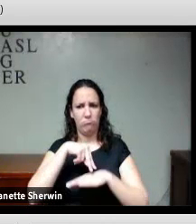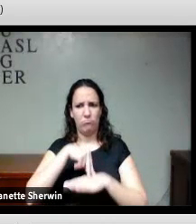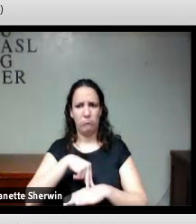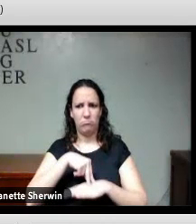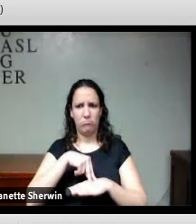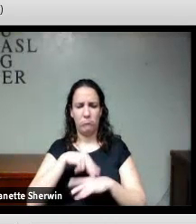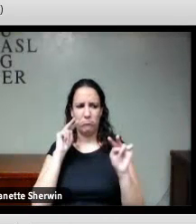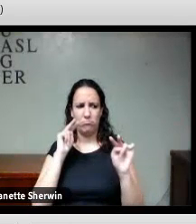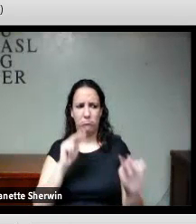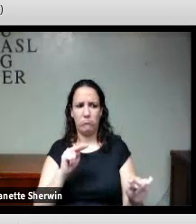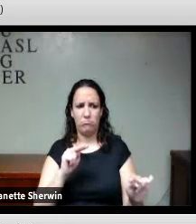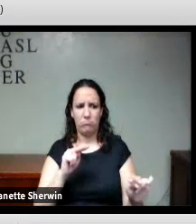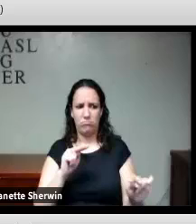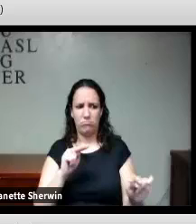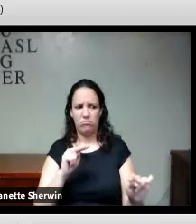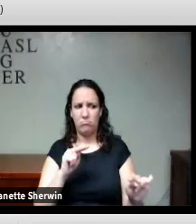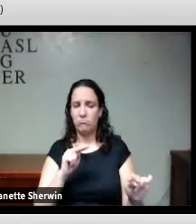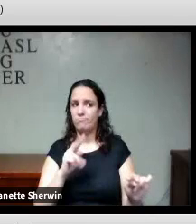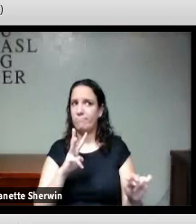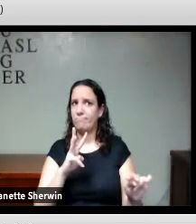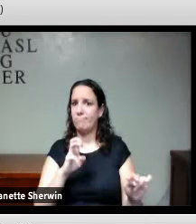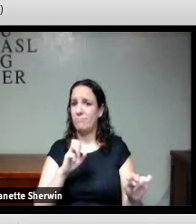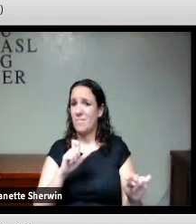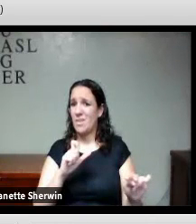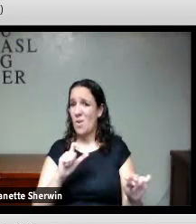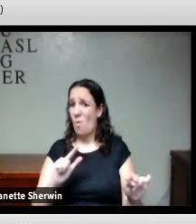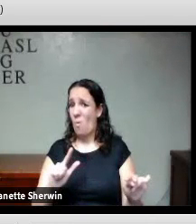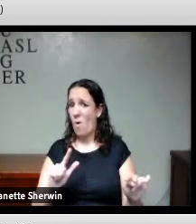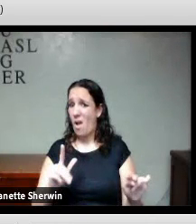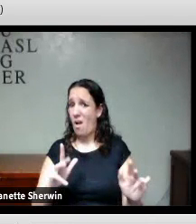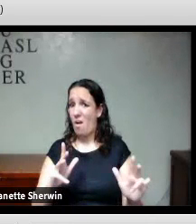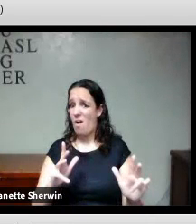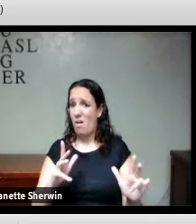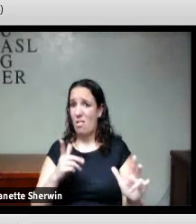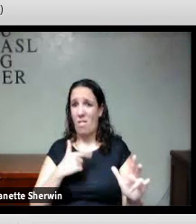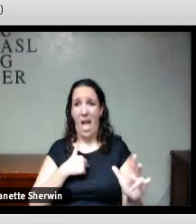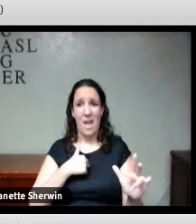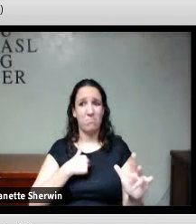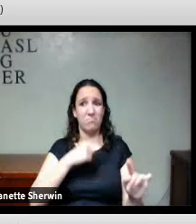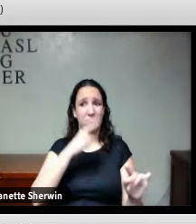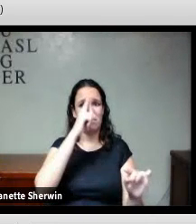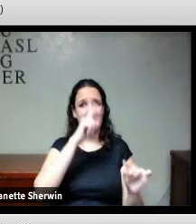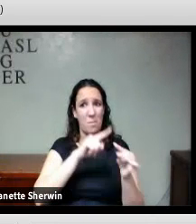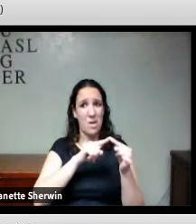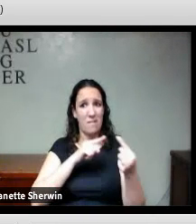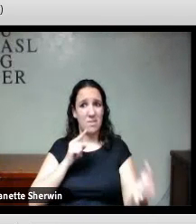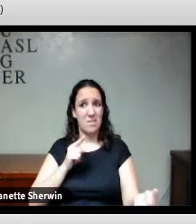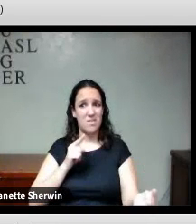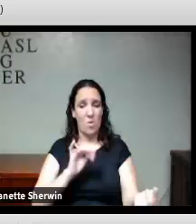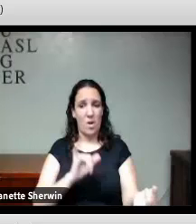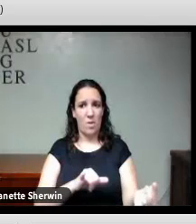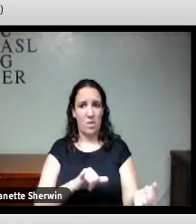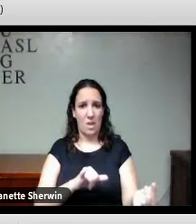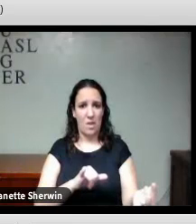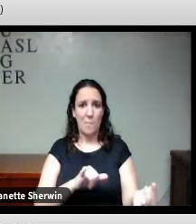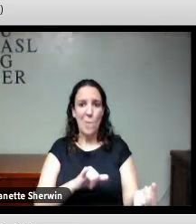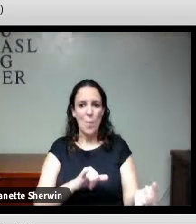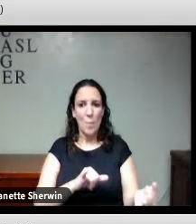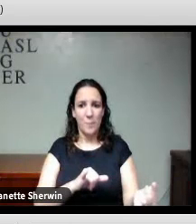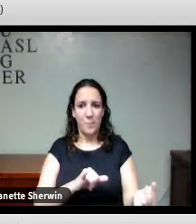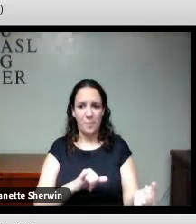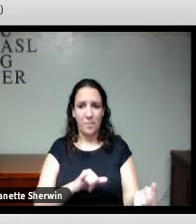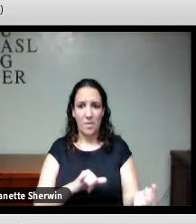this person, and I said, well, I think I'm going to have to disagree with them respectfully, and I don't know where they were coming